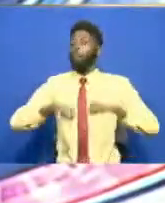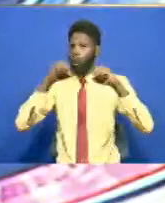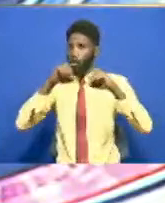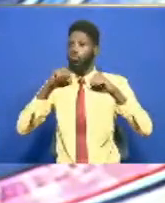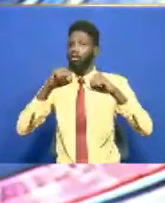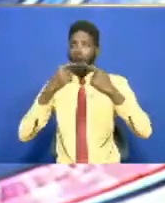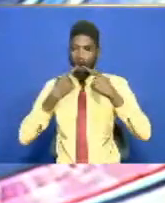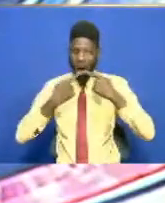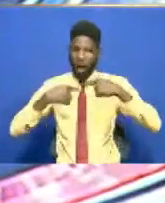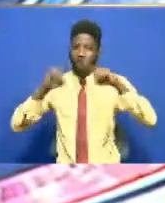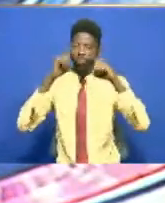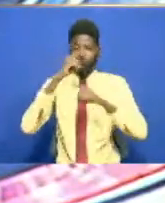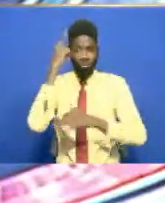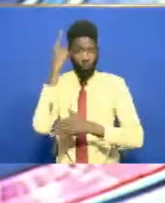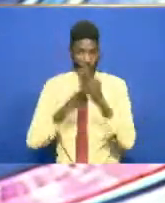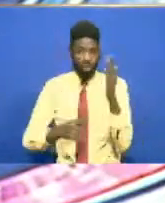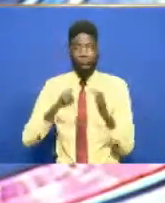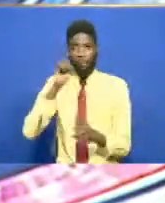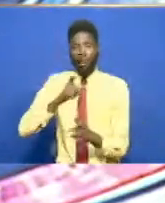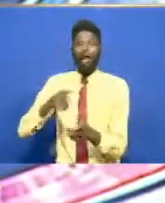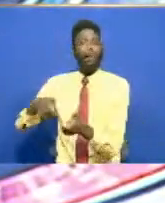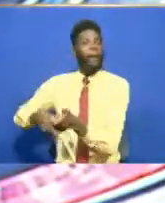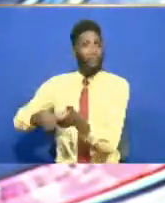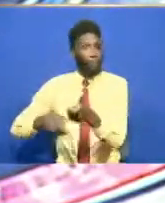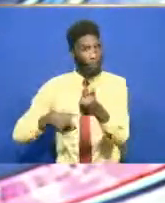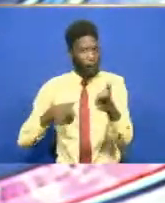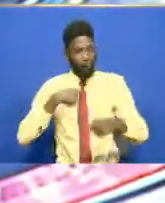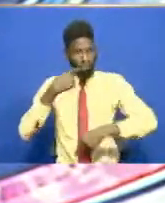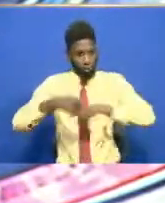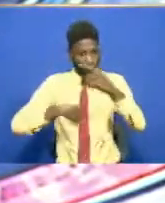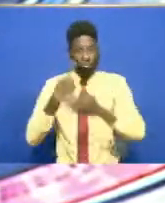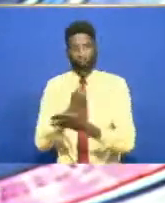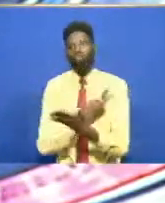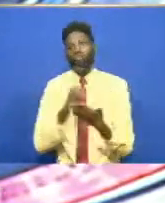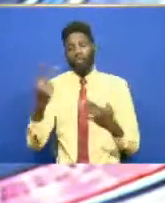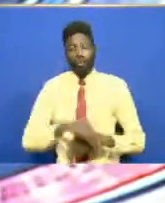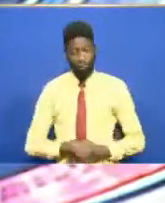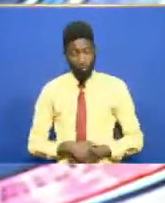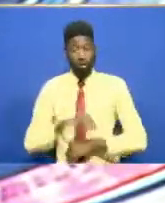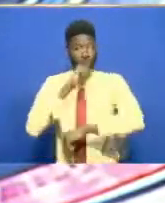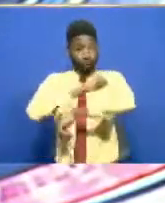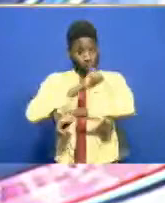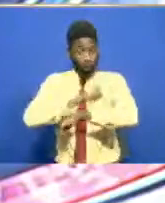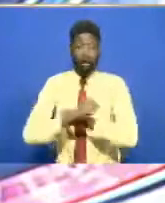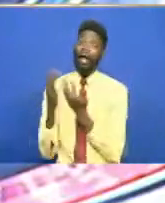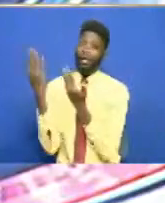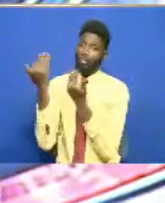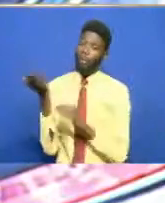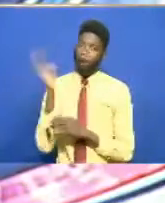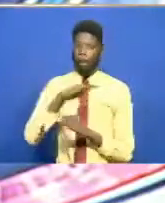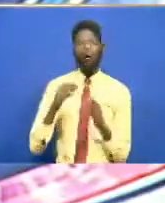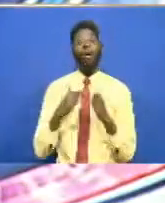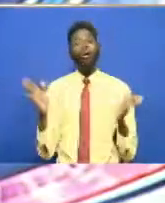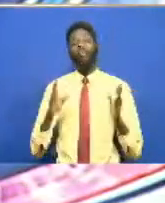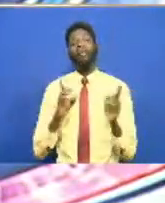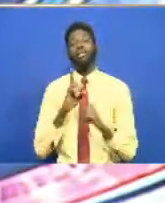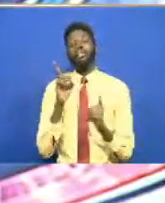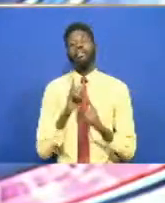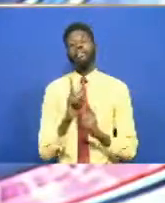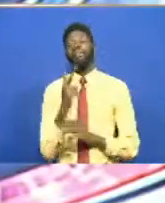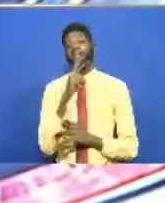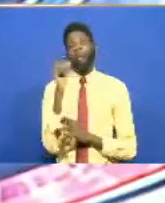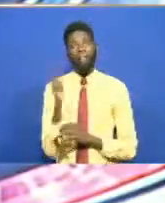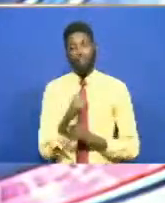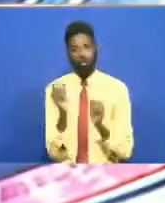a fumigation exercise that will go on for a period of 2 weeks. The school is expected to be reopened on the 2nd of